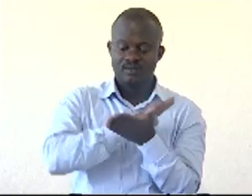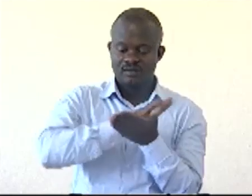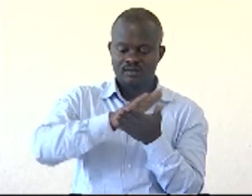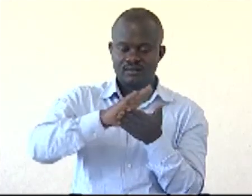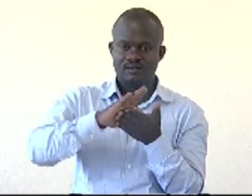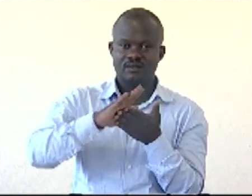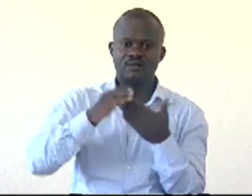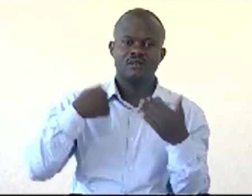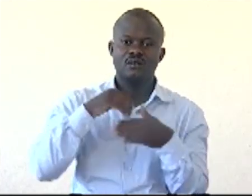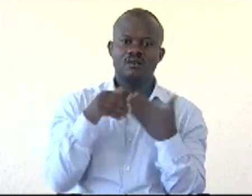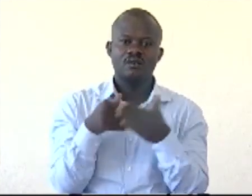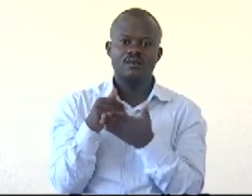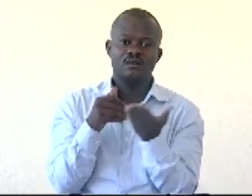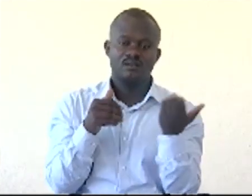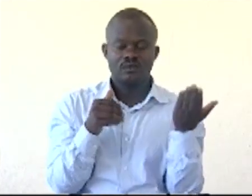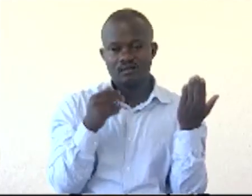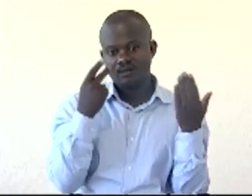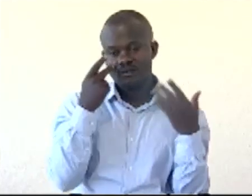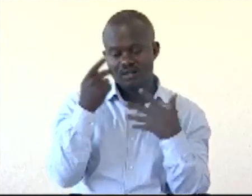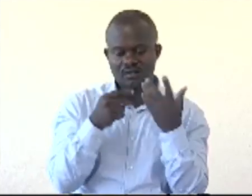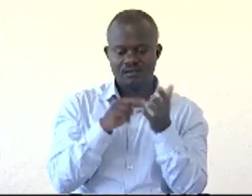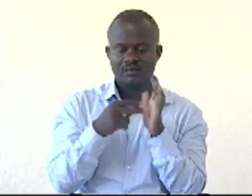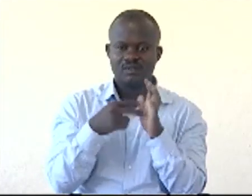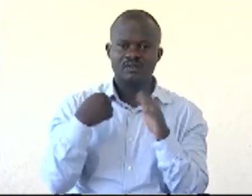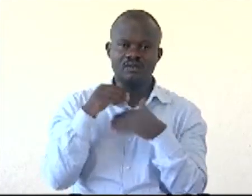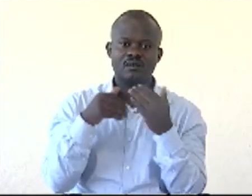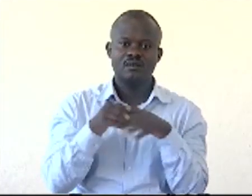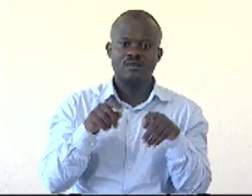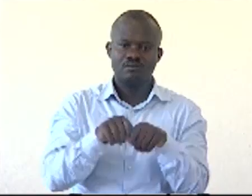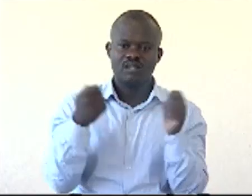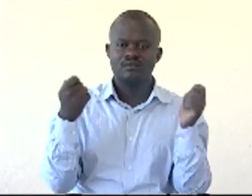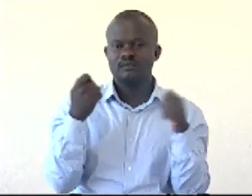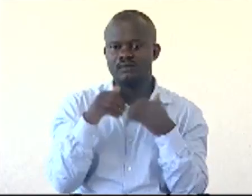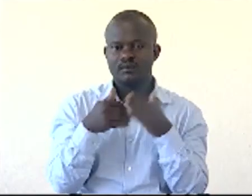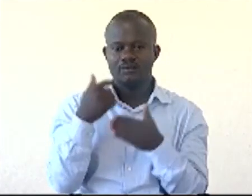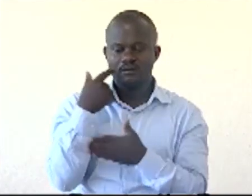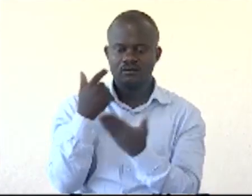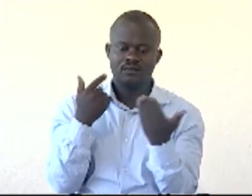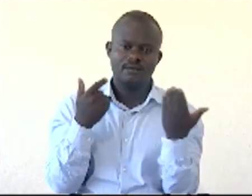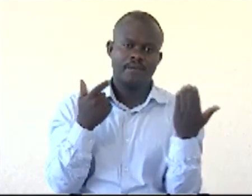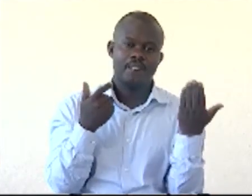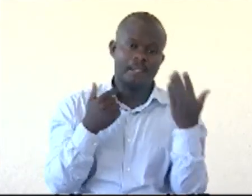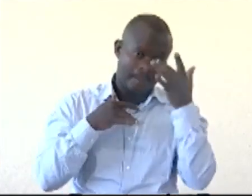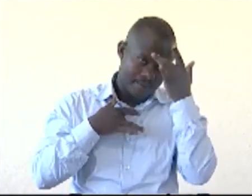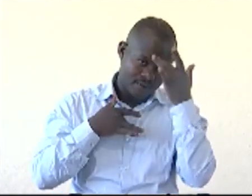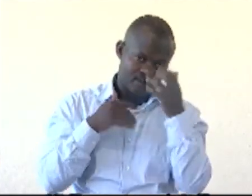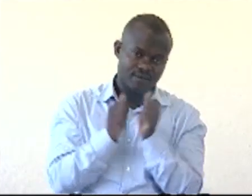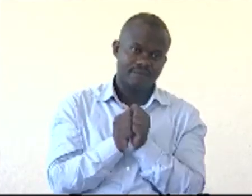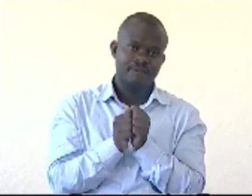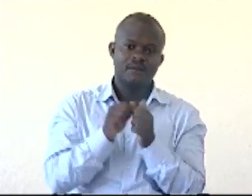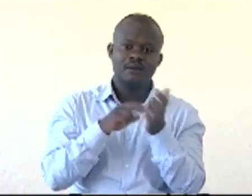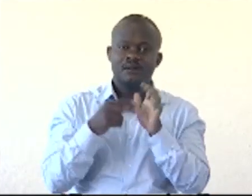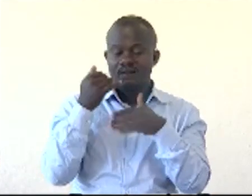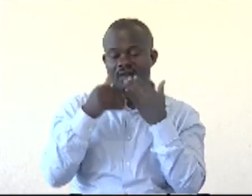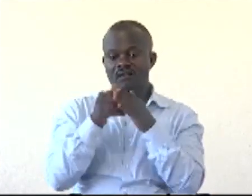sanitizer, with a soap and water, that means you're breaking the chain for the spread of the disease. That means if you